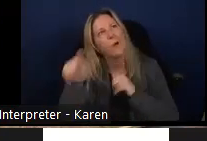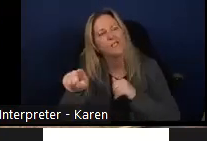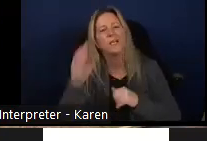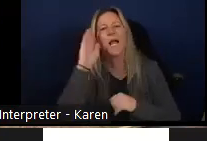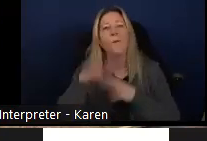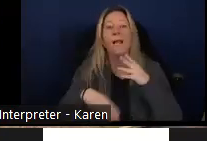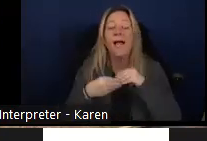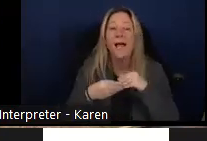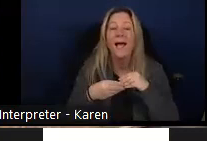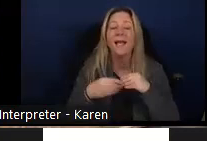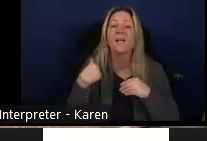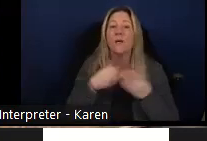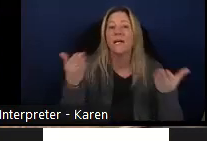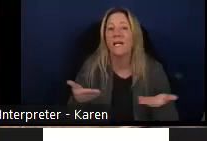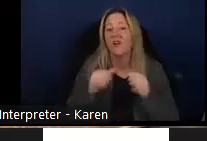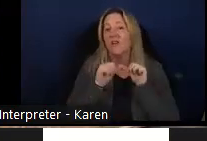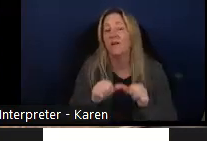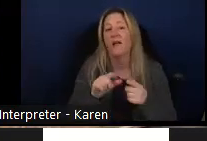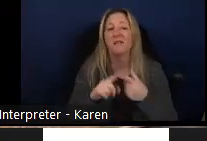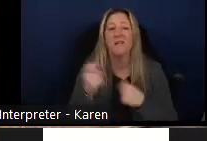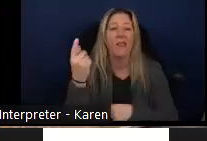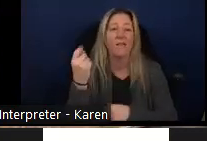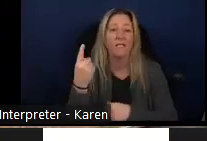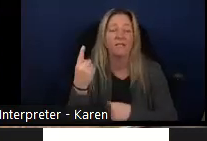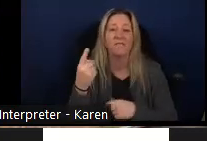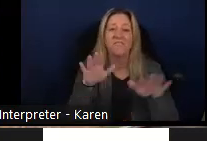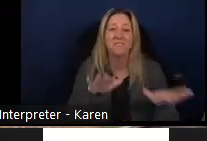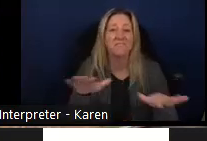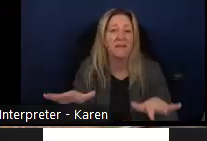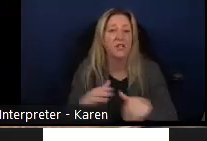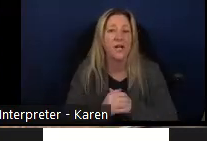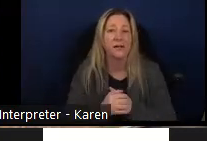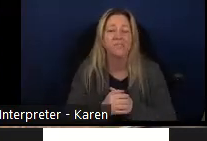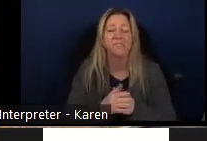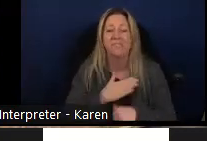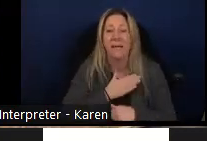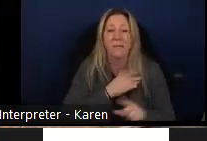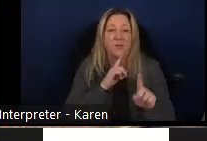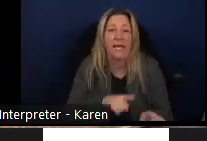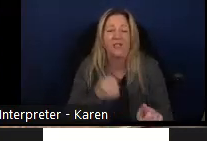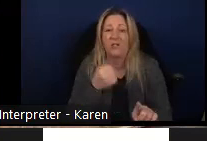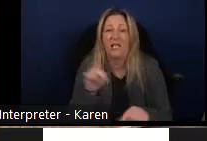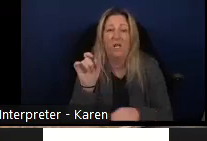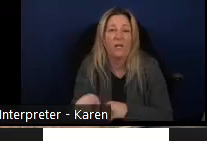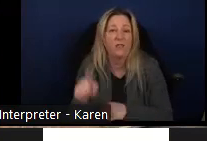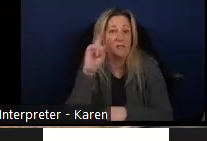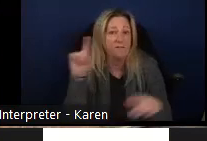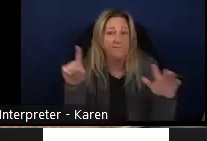until 11 o'clock as well. So take your time, and happy to answer any questions that you guys might